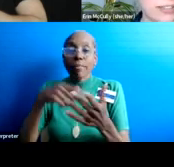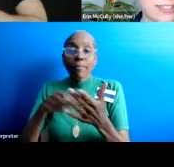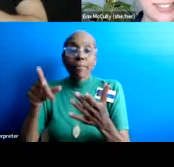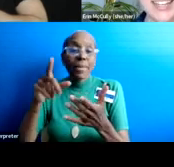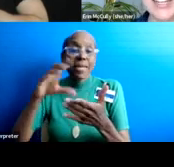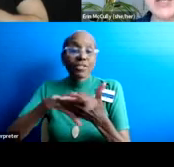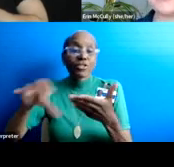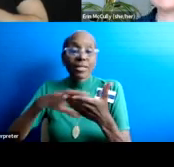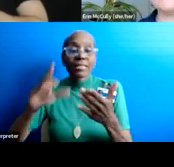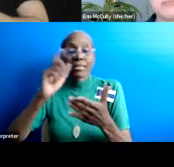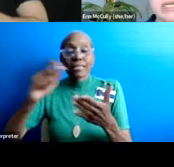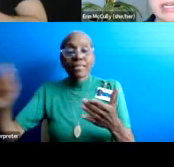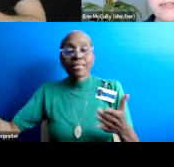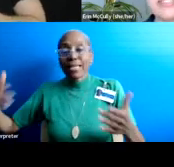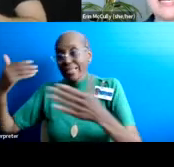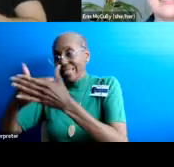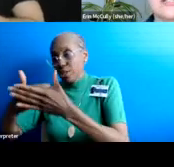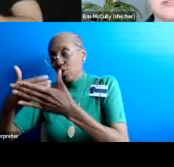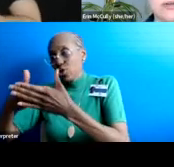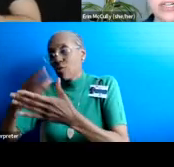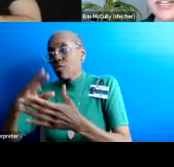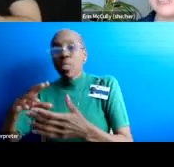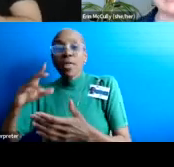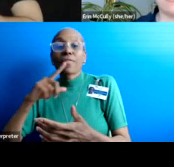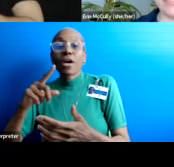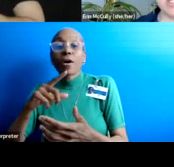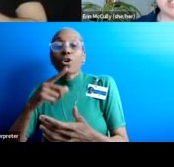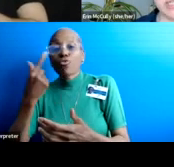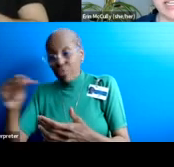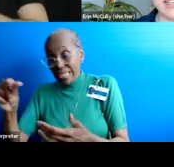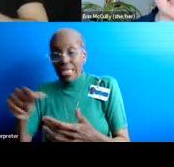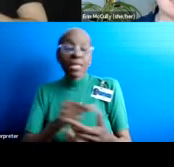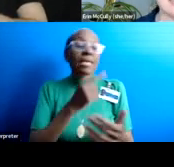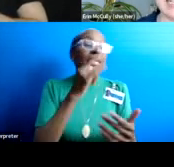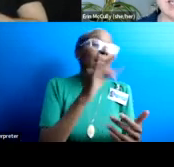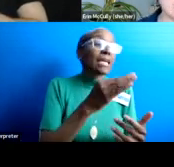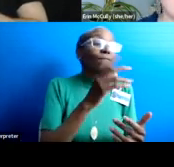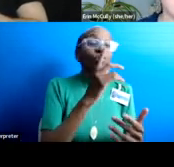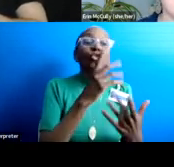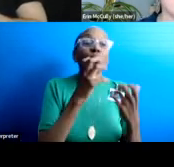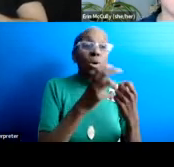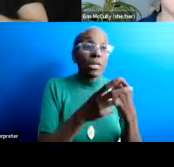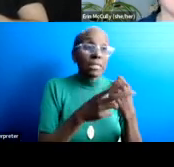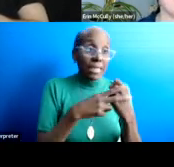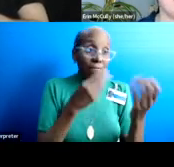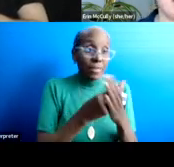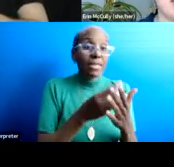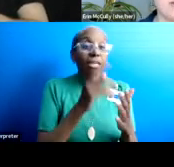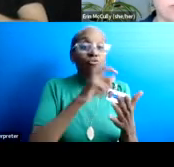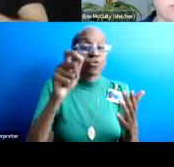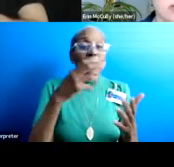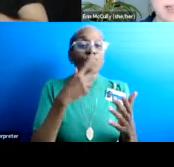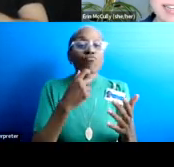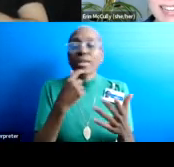signature text. If you want to keep your money, you have to sign next to the red one. Well, if I'm colorblind, that is not going to help me one